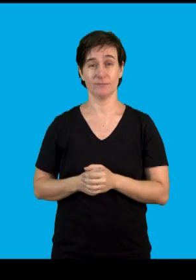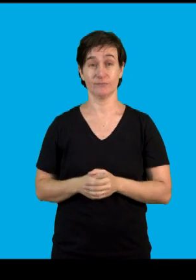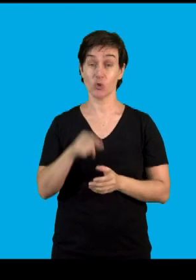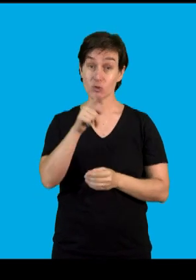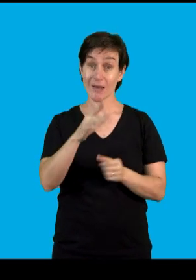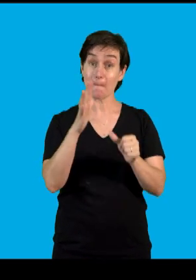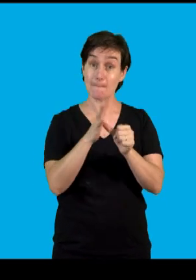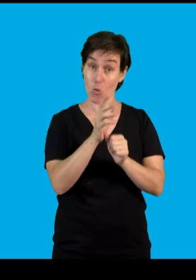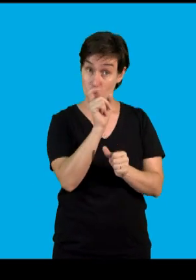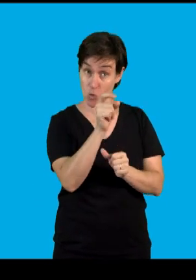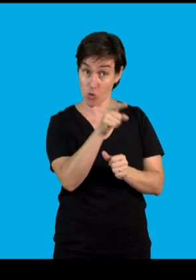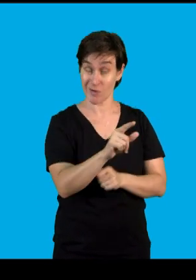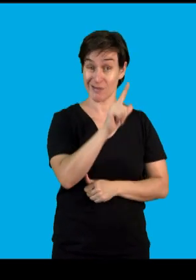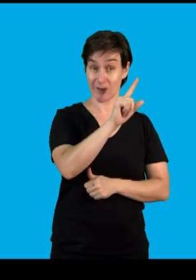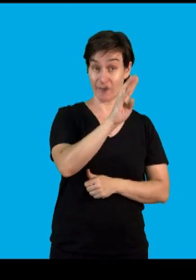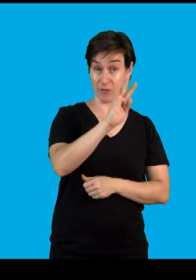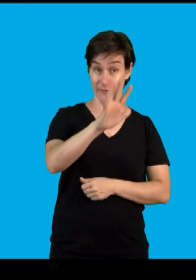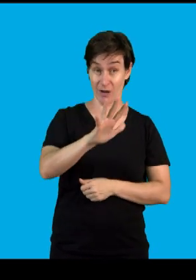is keywords,